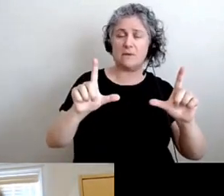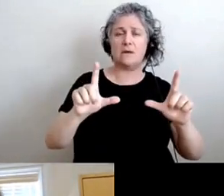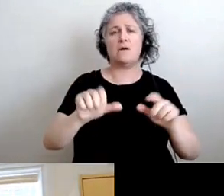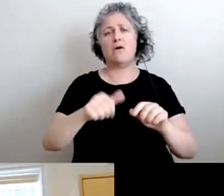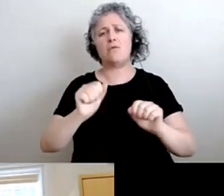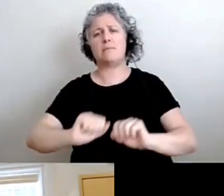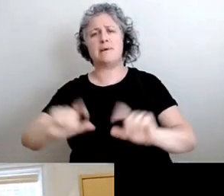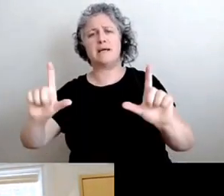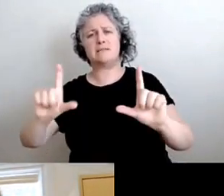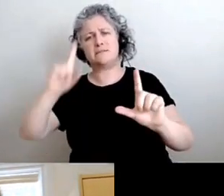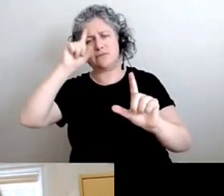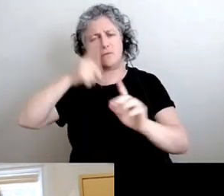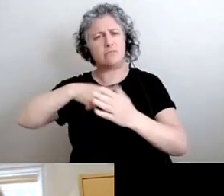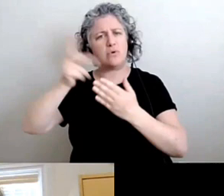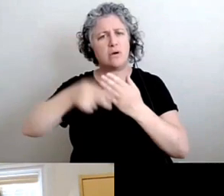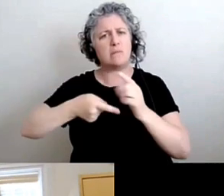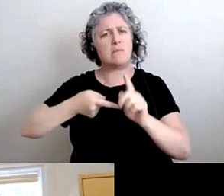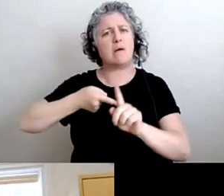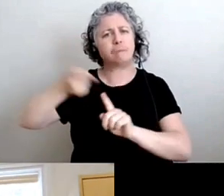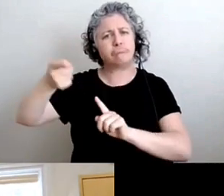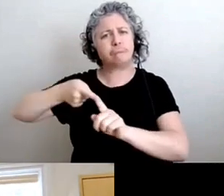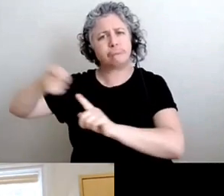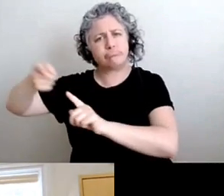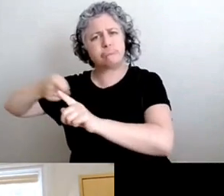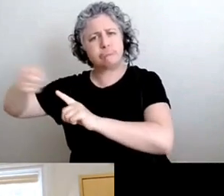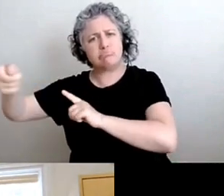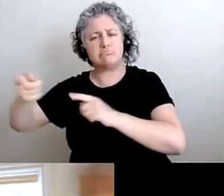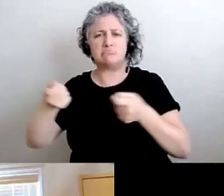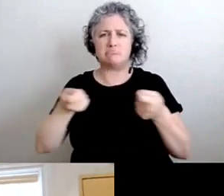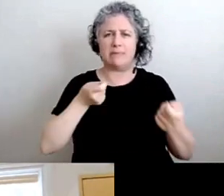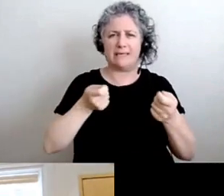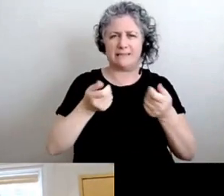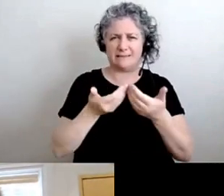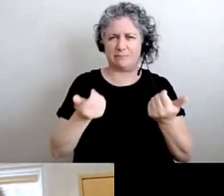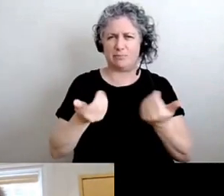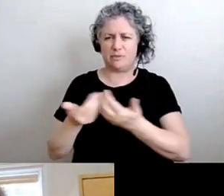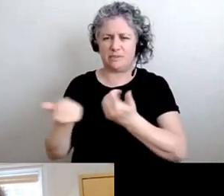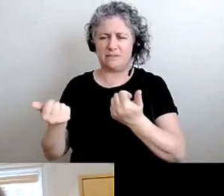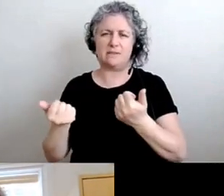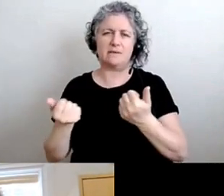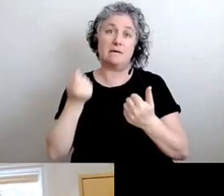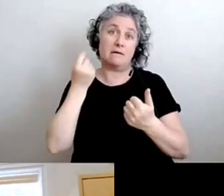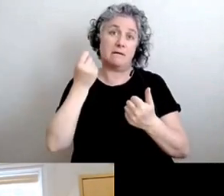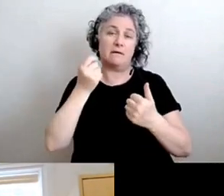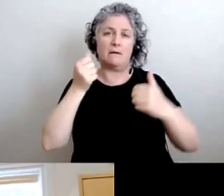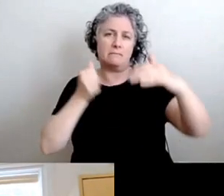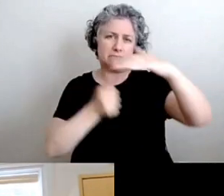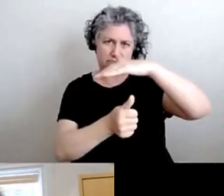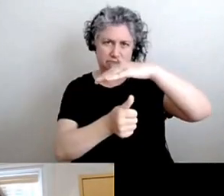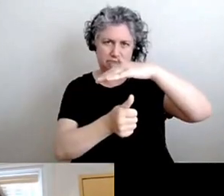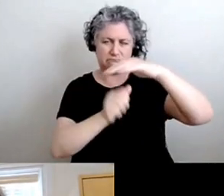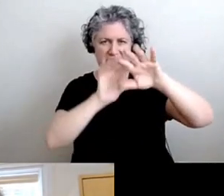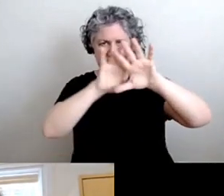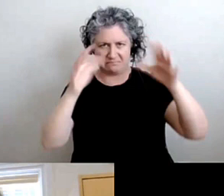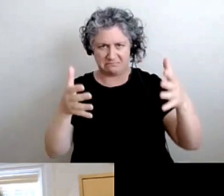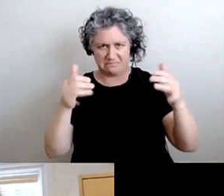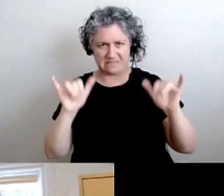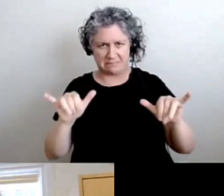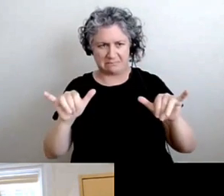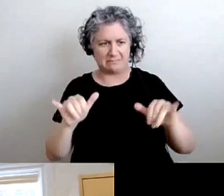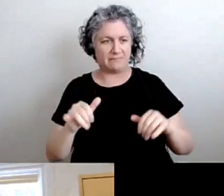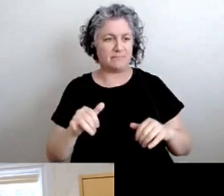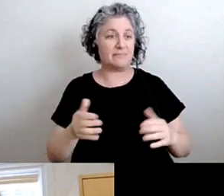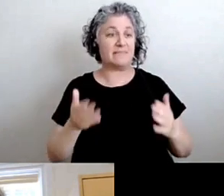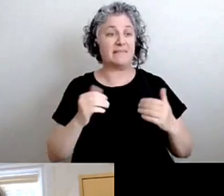So they are managed separately, but within the same umbrella. Meta Business Suite.